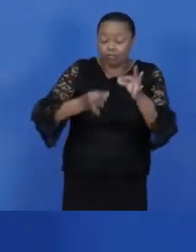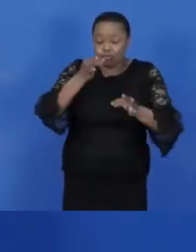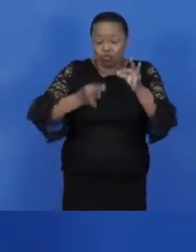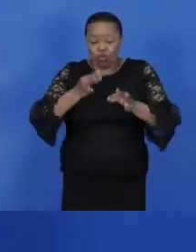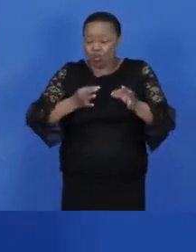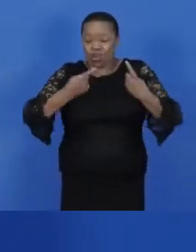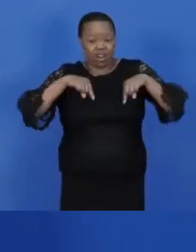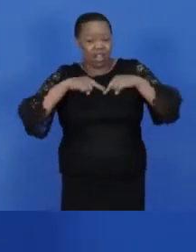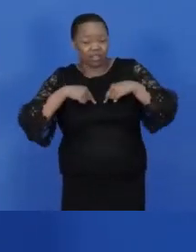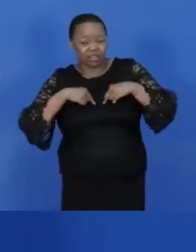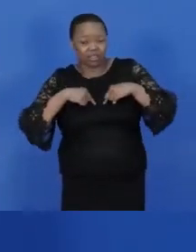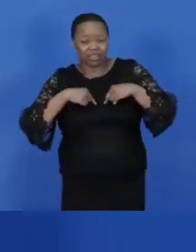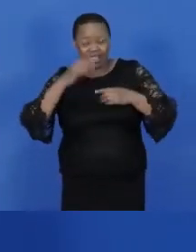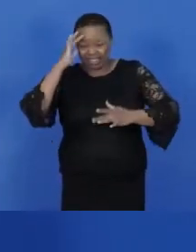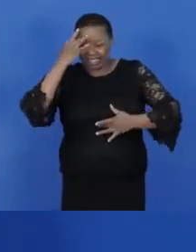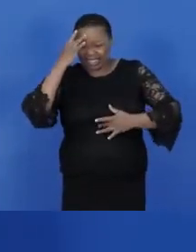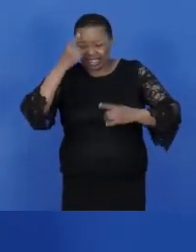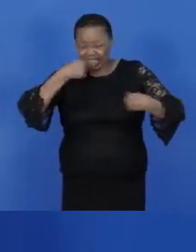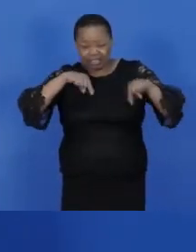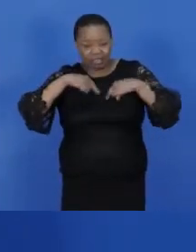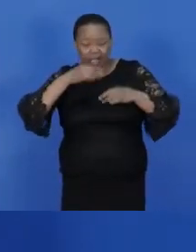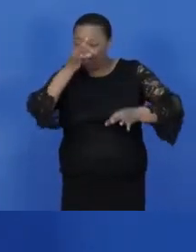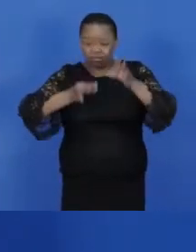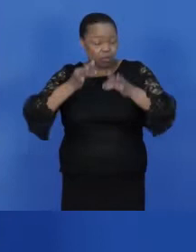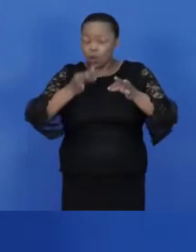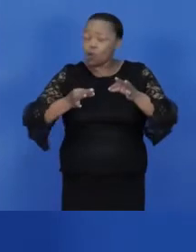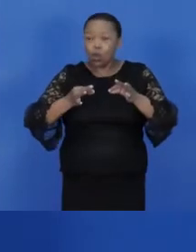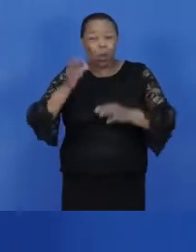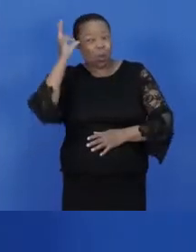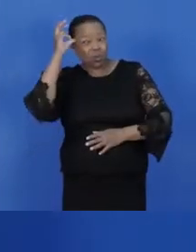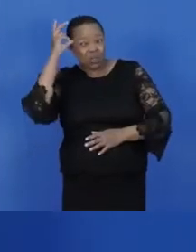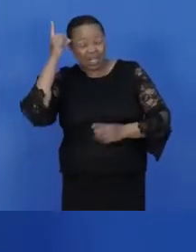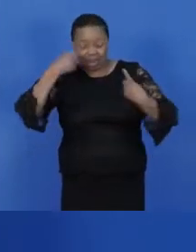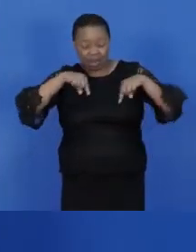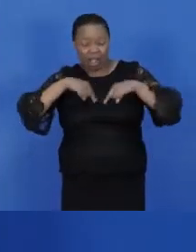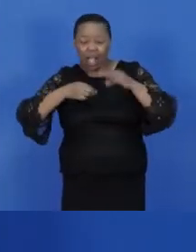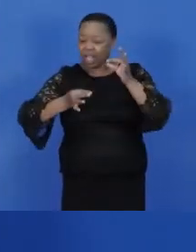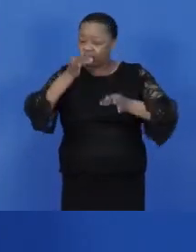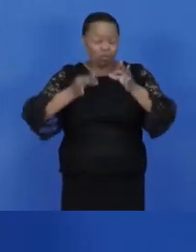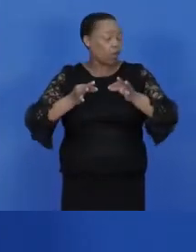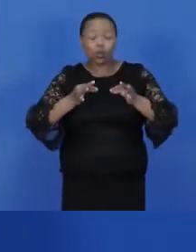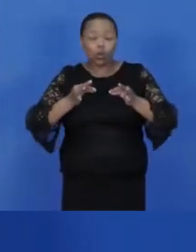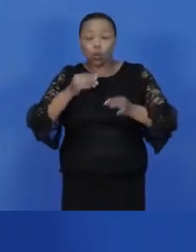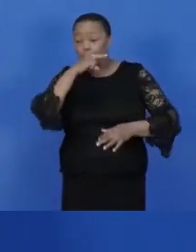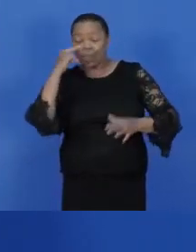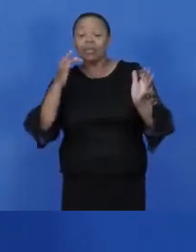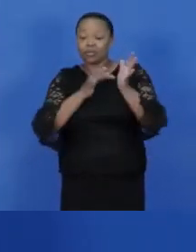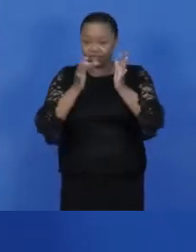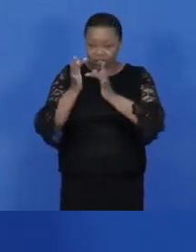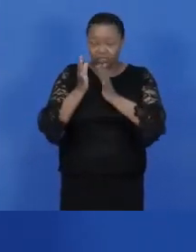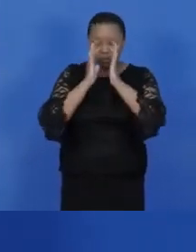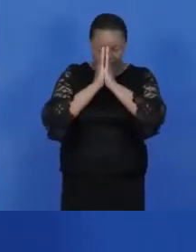is no sickness that will condemn us. There is no darkness that will condemn us. There is no Satan, mighty God, that will condemn us. In Jesus' name, mighty